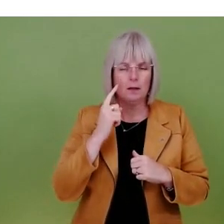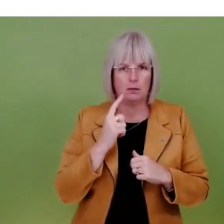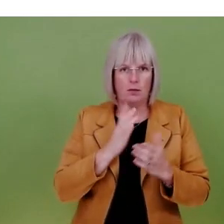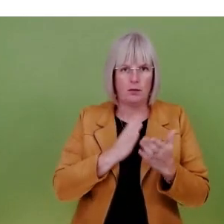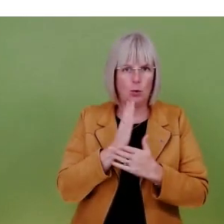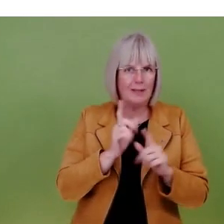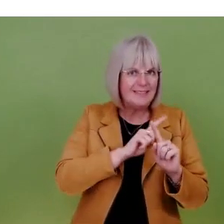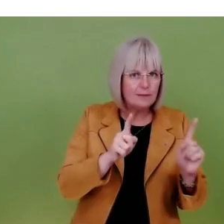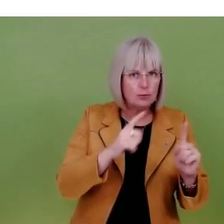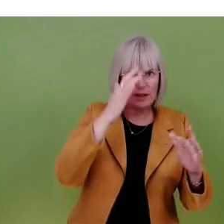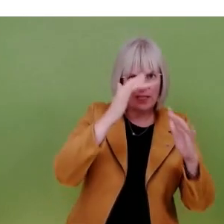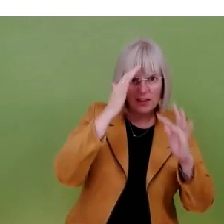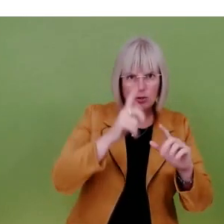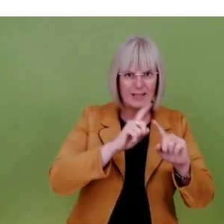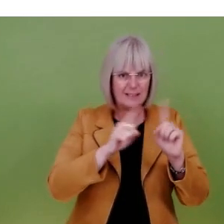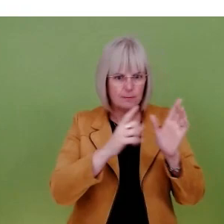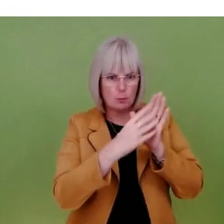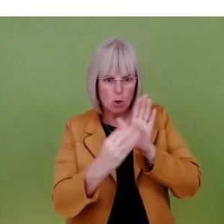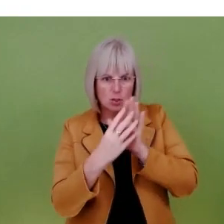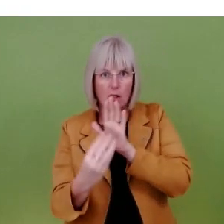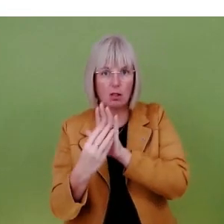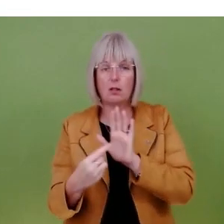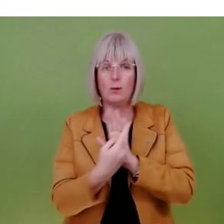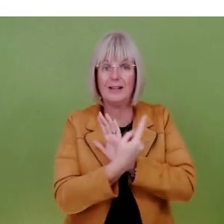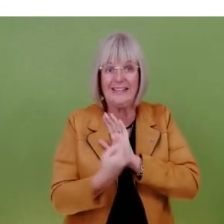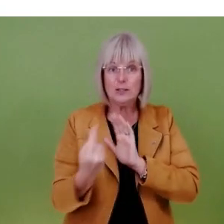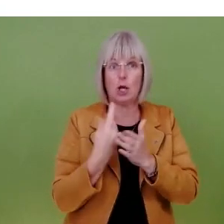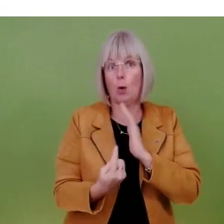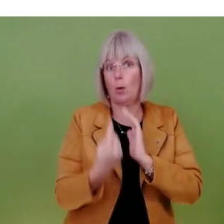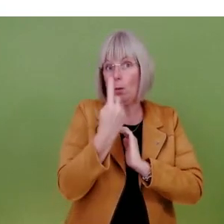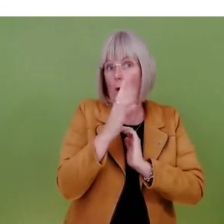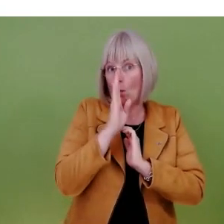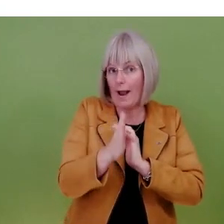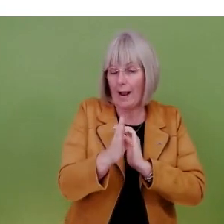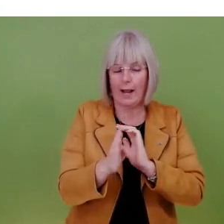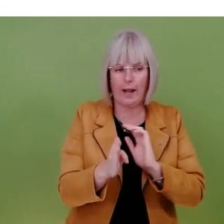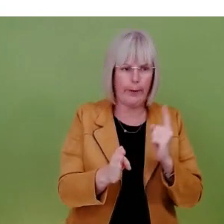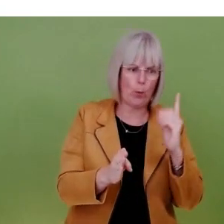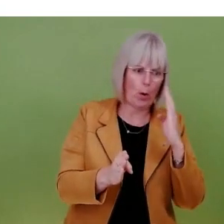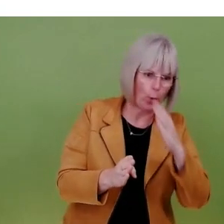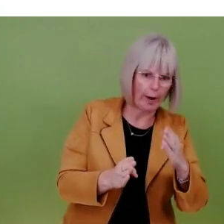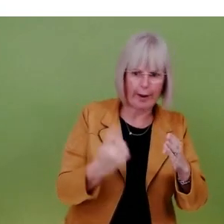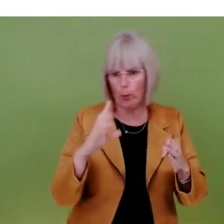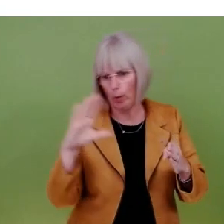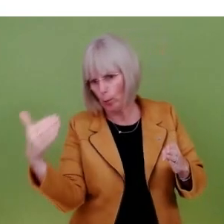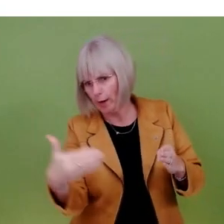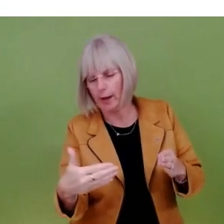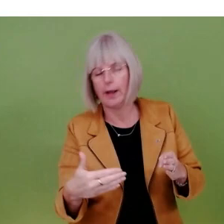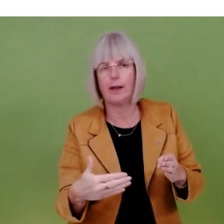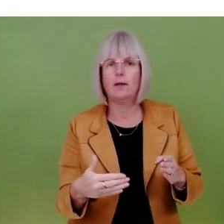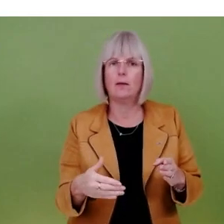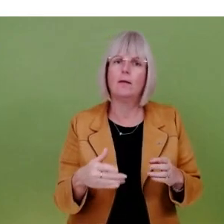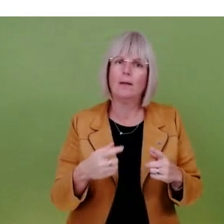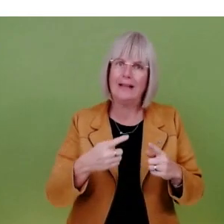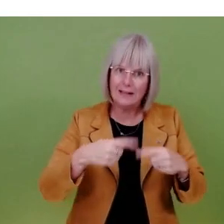that are only one way of looking at things, and actually sometimes can have really important implications in terms of which voices they allow to speak and which